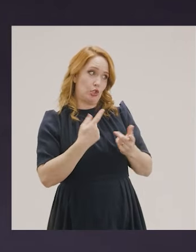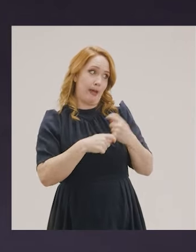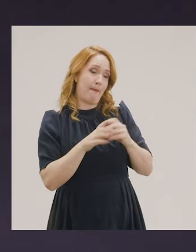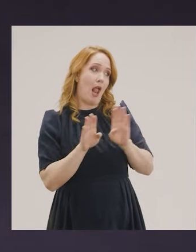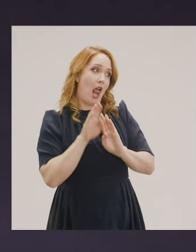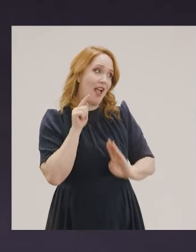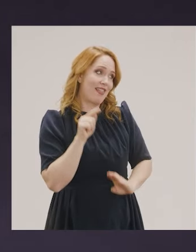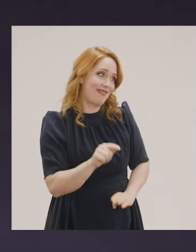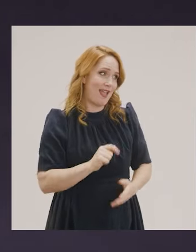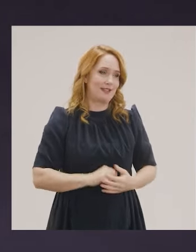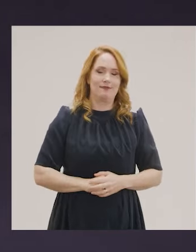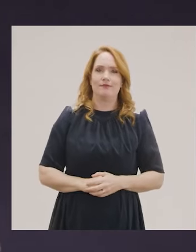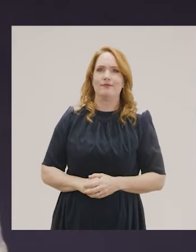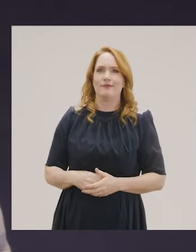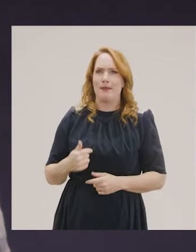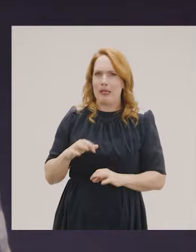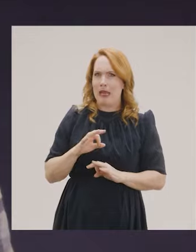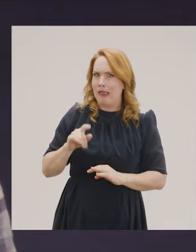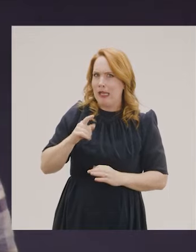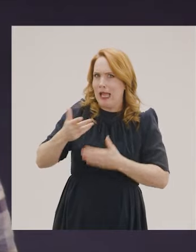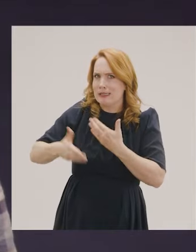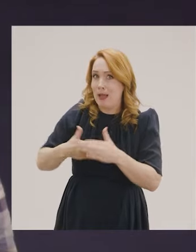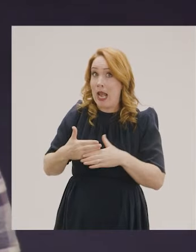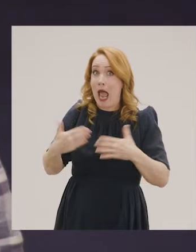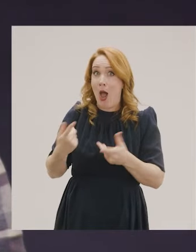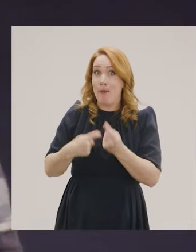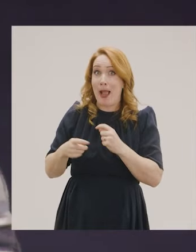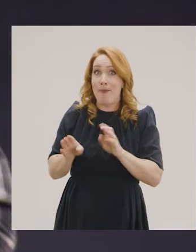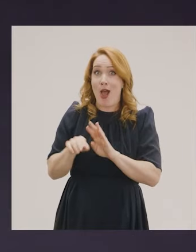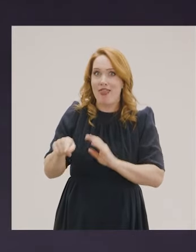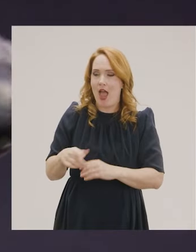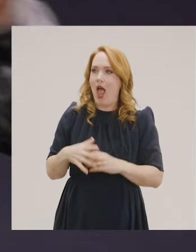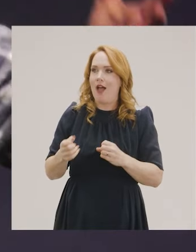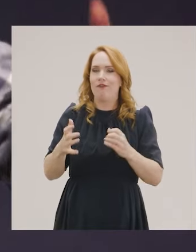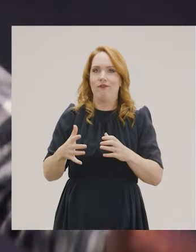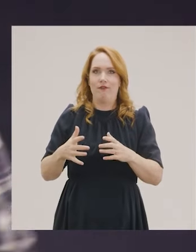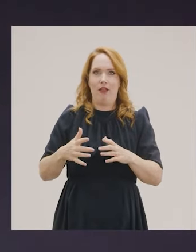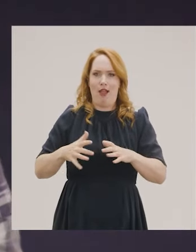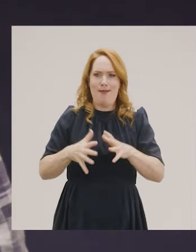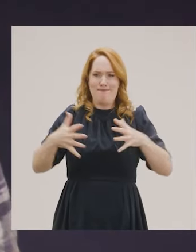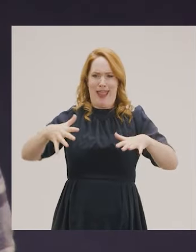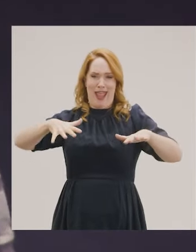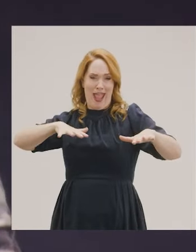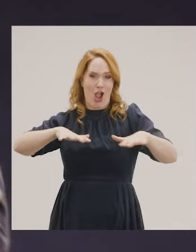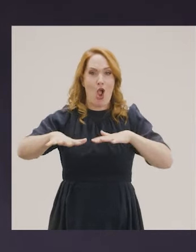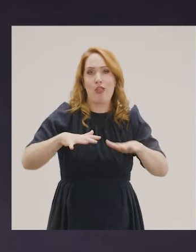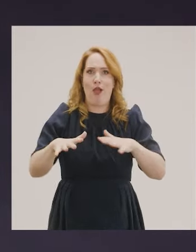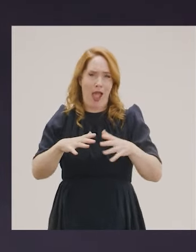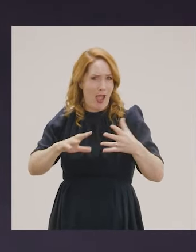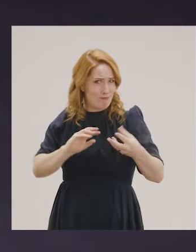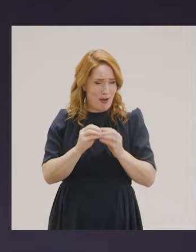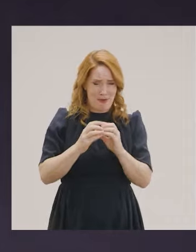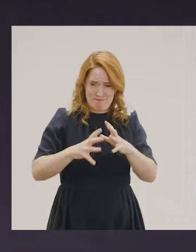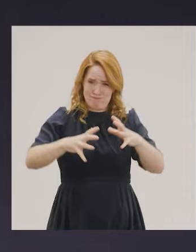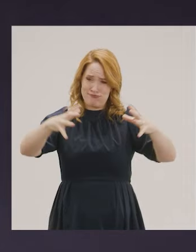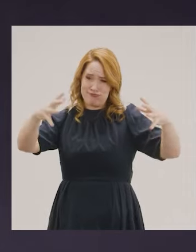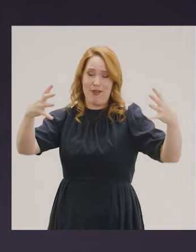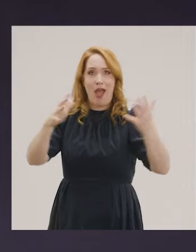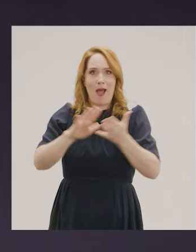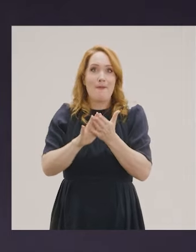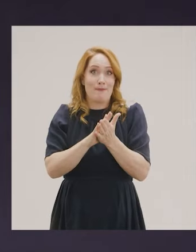that." Now, I didn't tell him that the way you become a church like that is have a massive earthquake in the city and then you've got something to respond